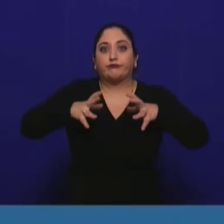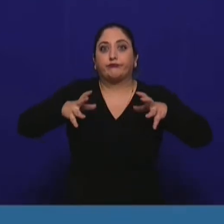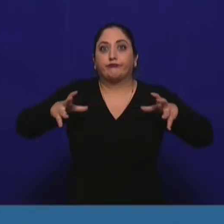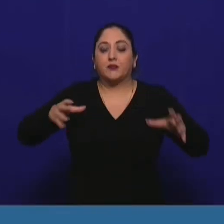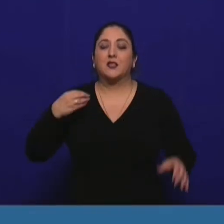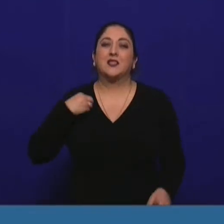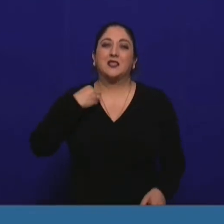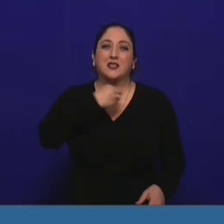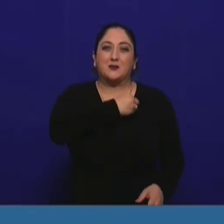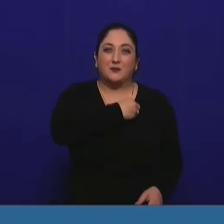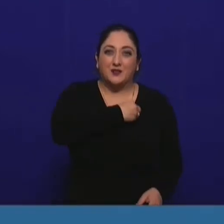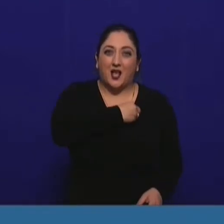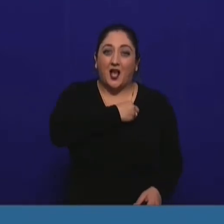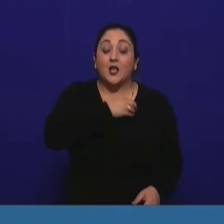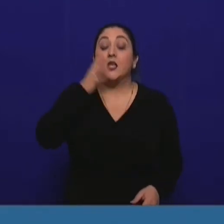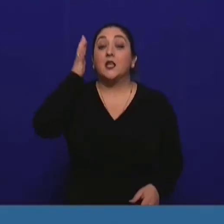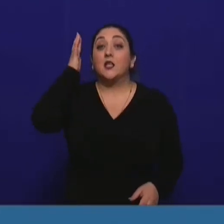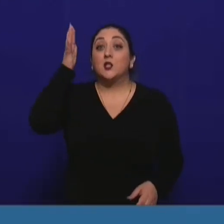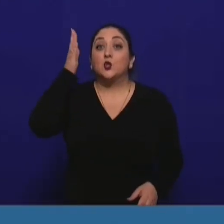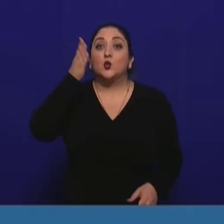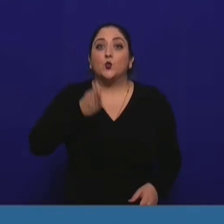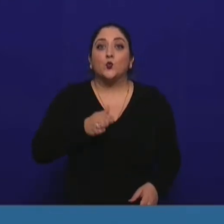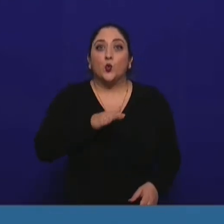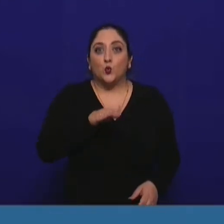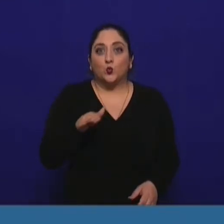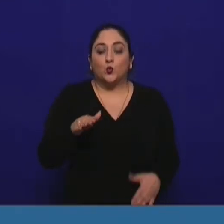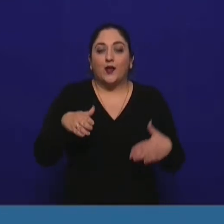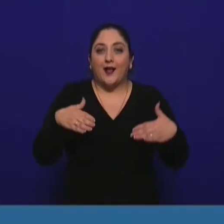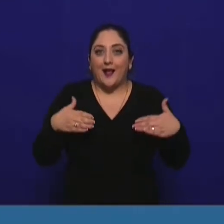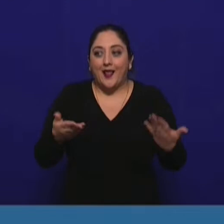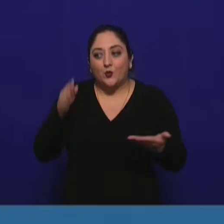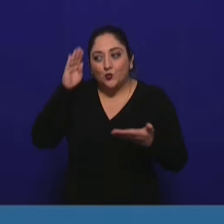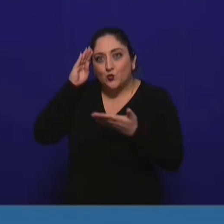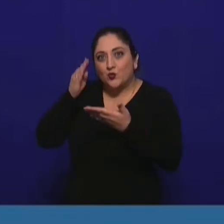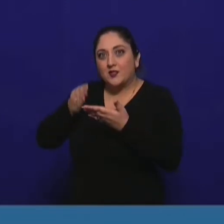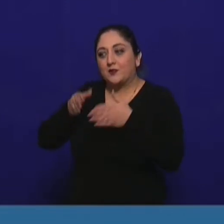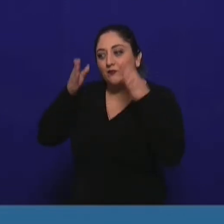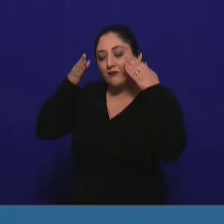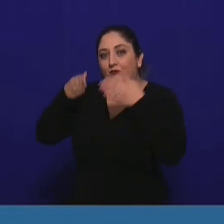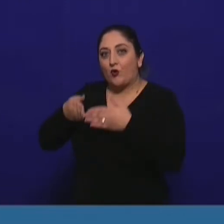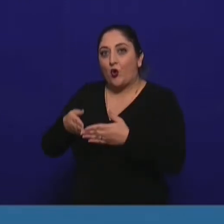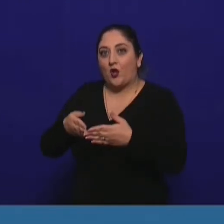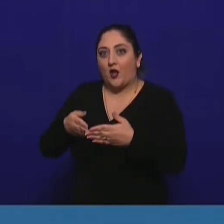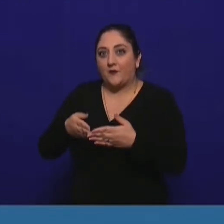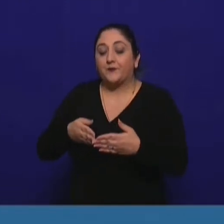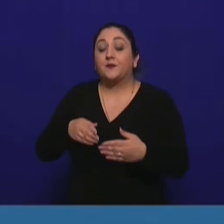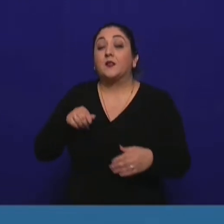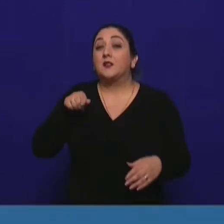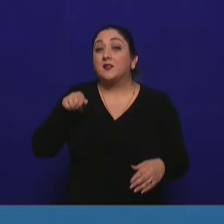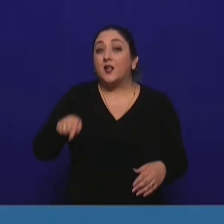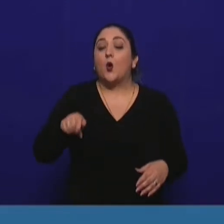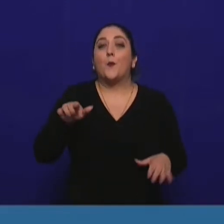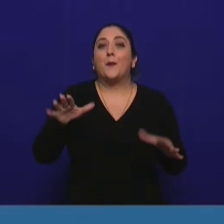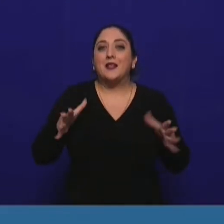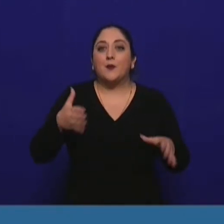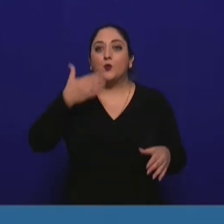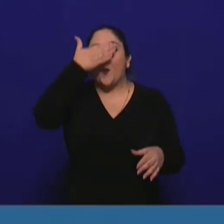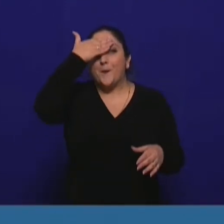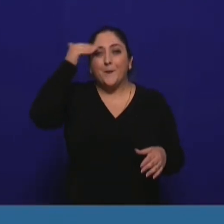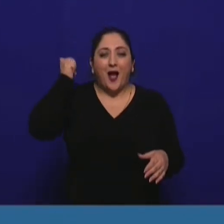jidħlu l-isptar u anka friskju ta' mwiet u allura għandna kategoriji ta' mart kroniku li dawn